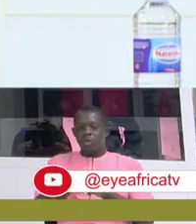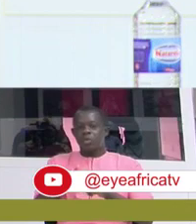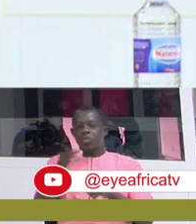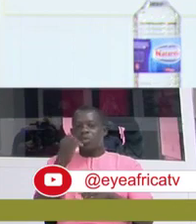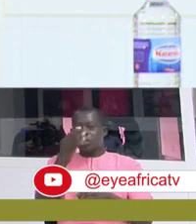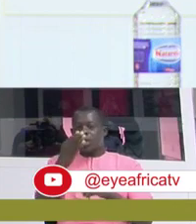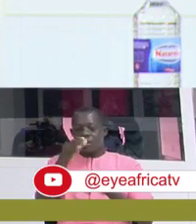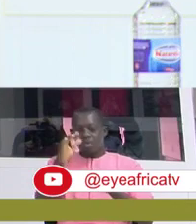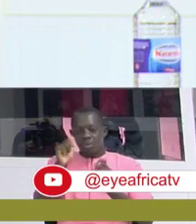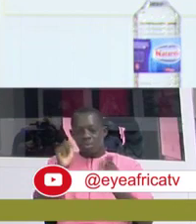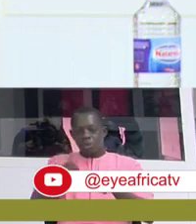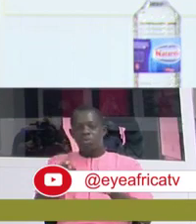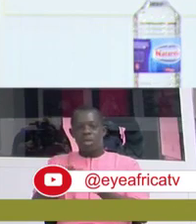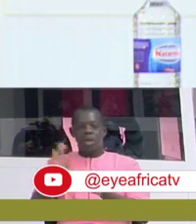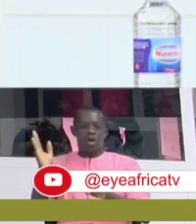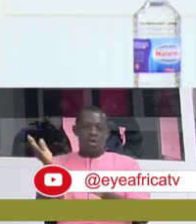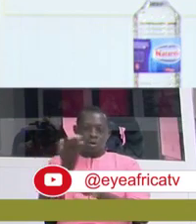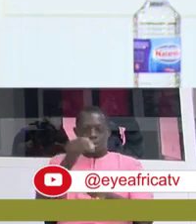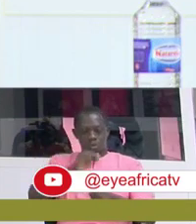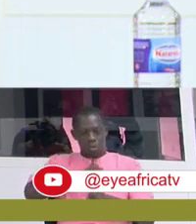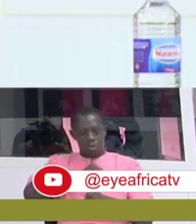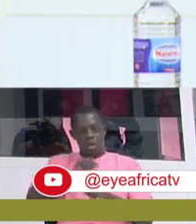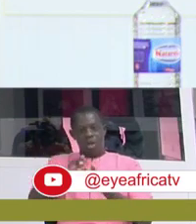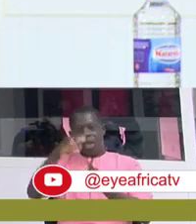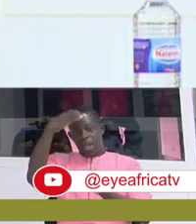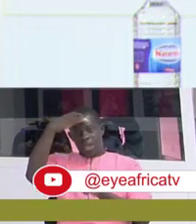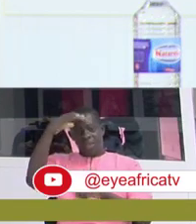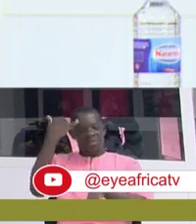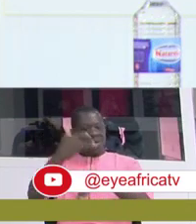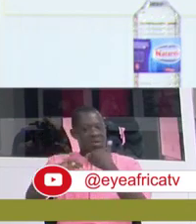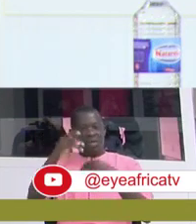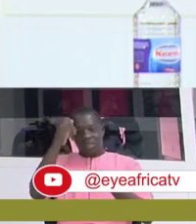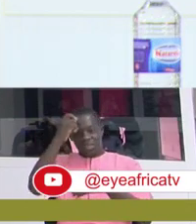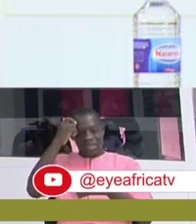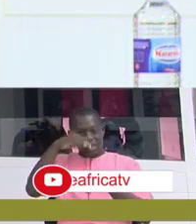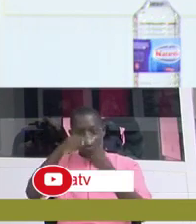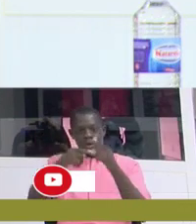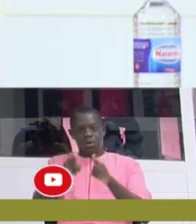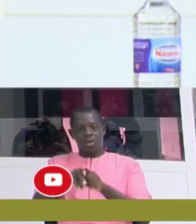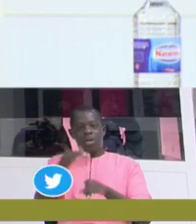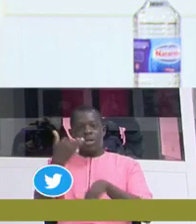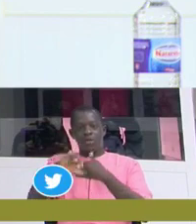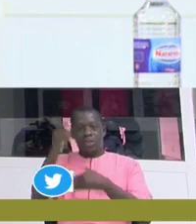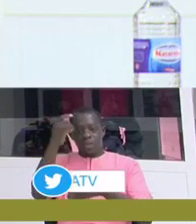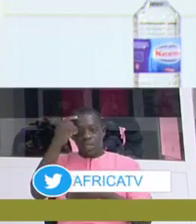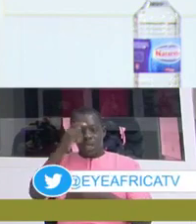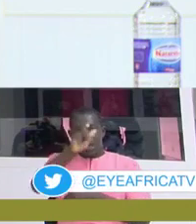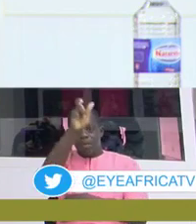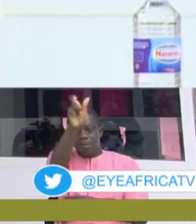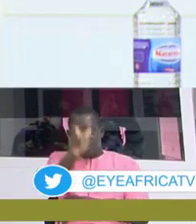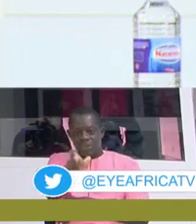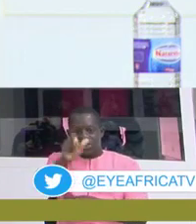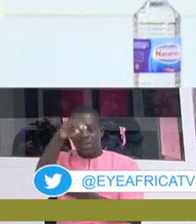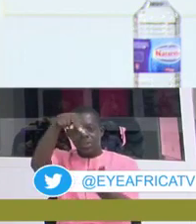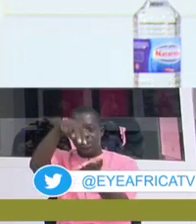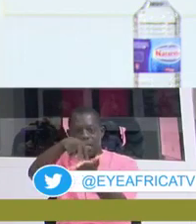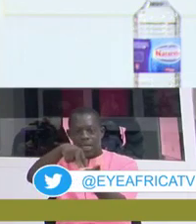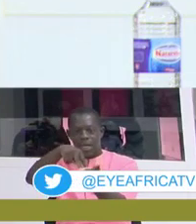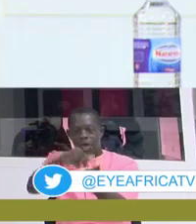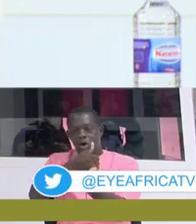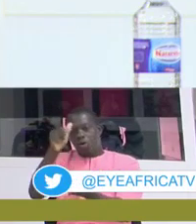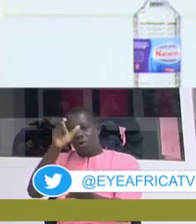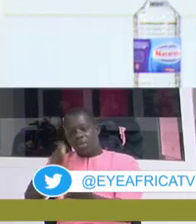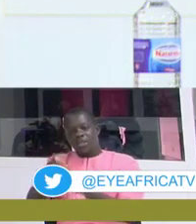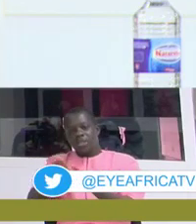I thought he was going to cut his head. I never thought of that. I never thought a human being will stand and watch another human